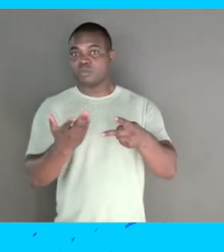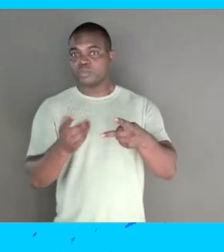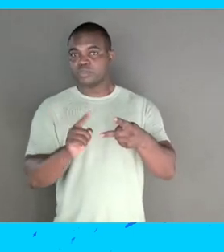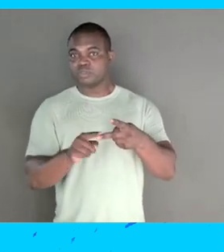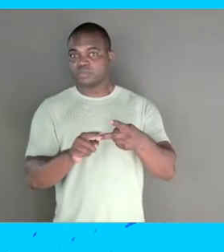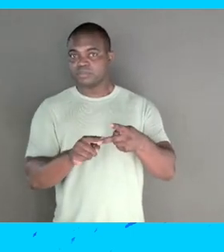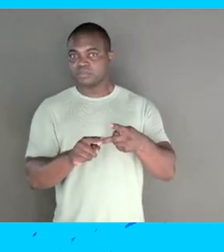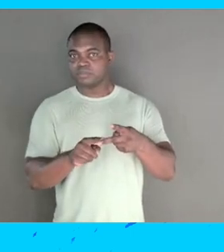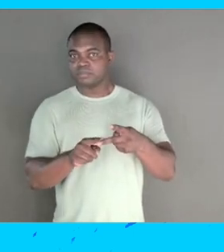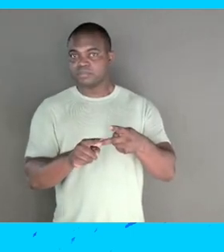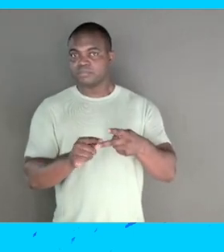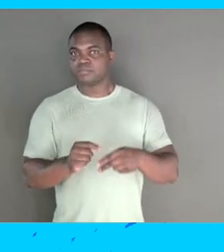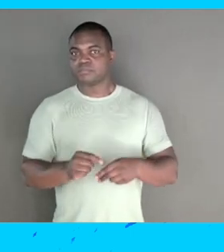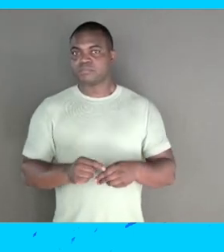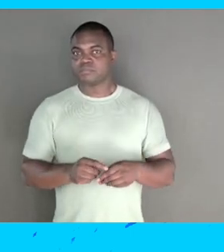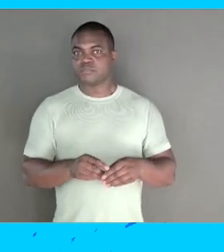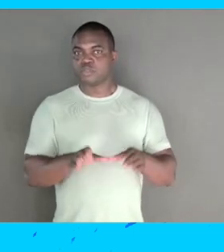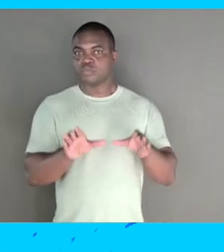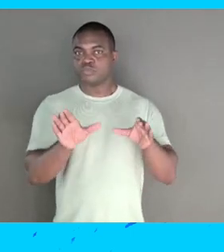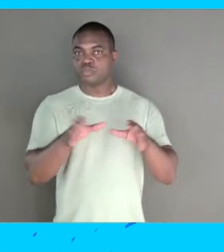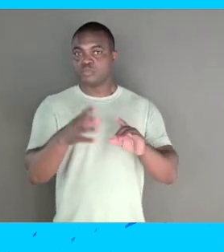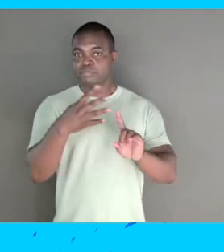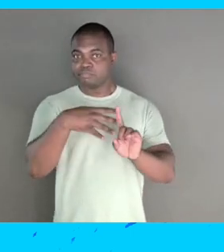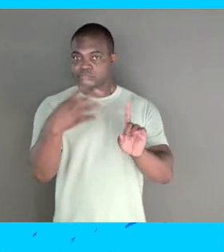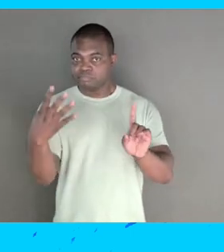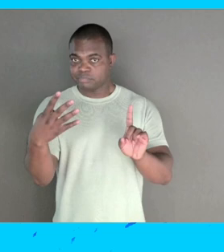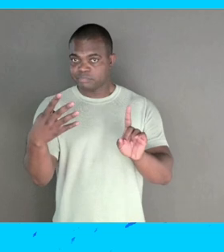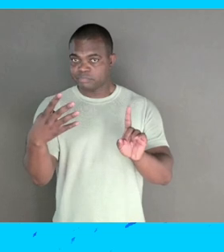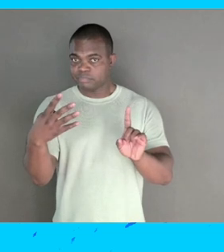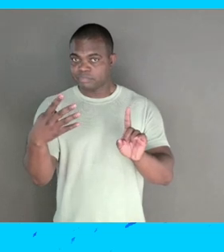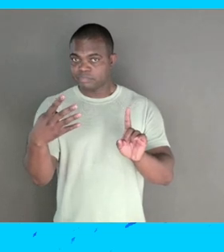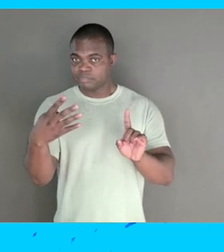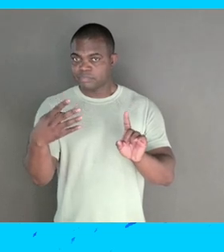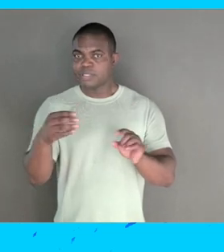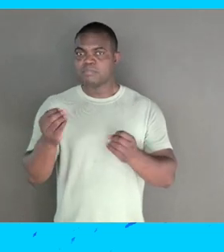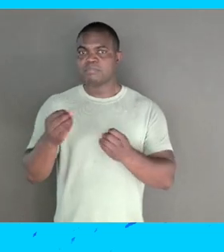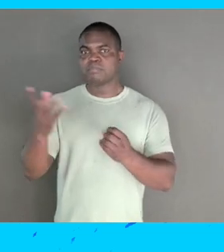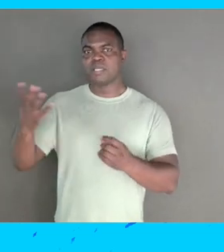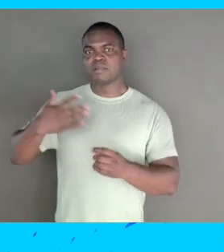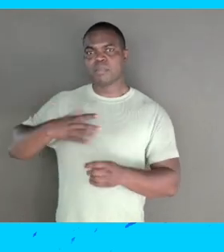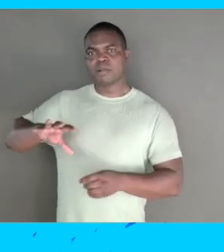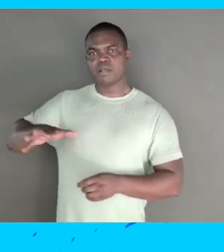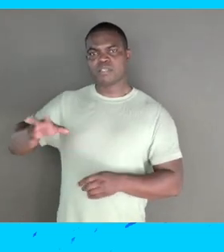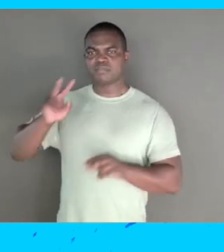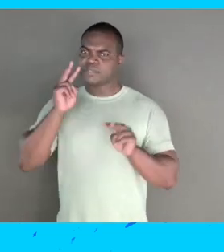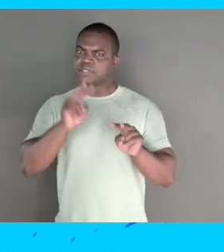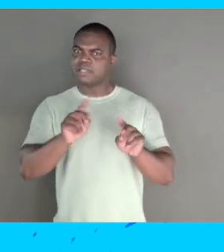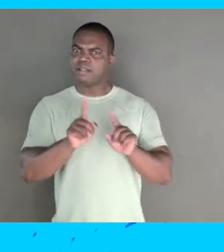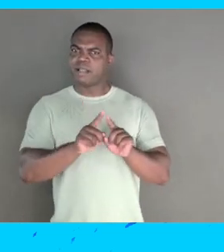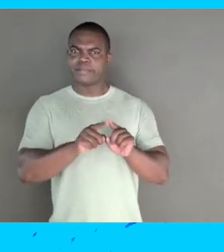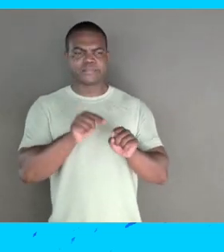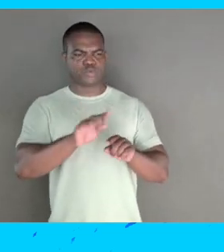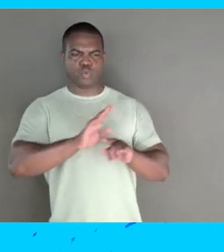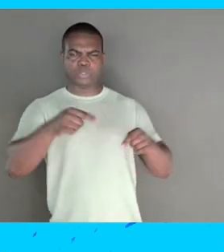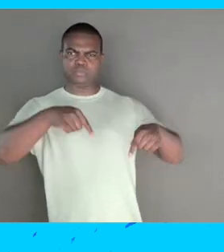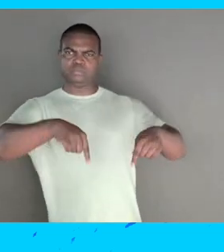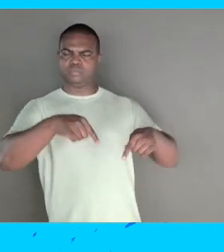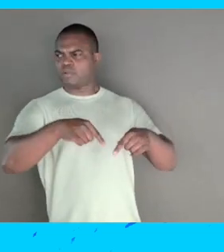is still a foreign subject in my community. And it's surprisingly enough, it's not even for the